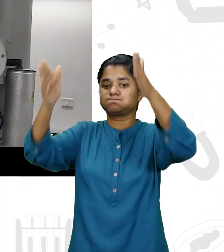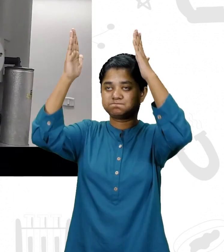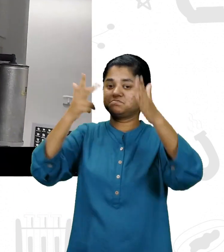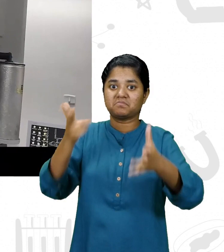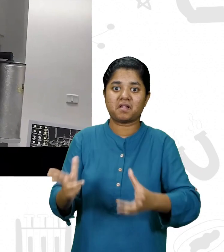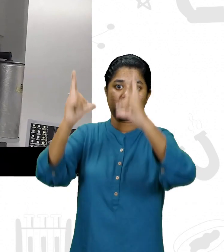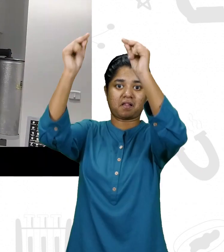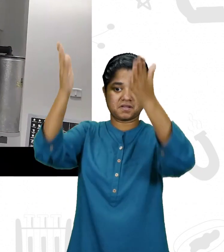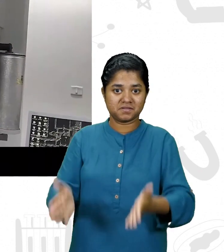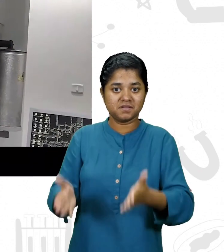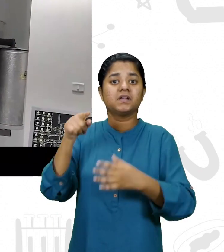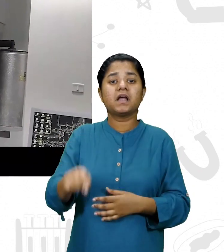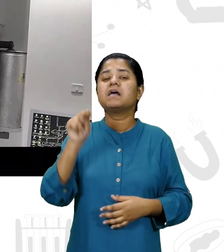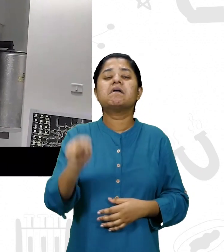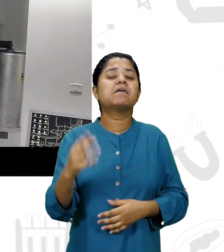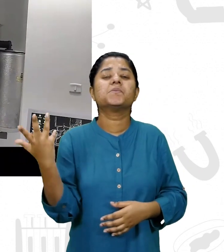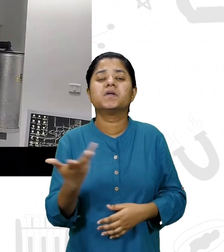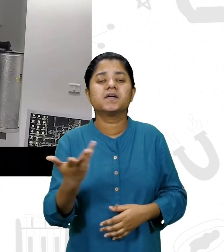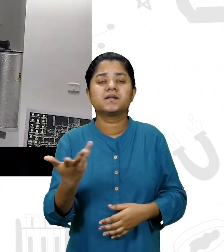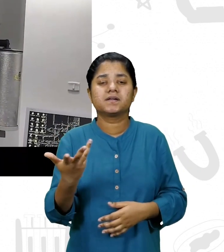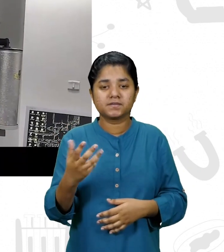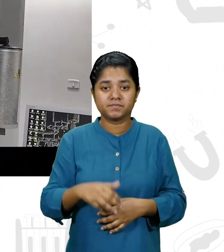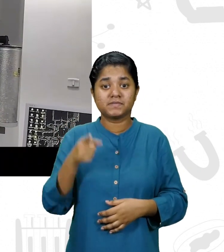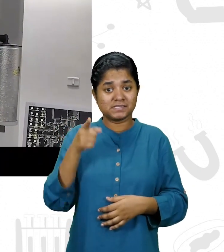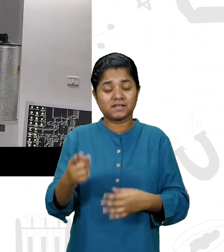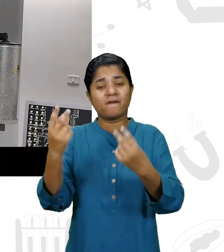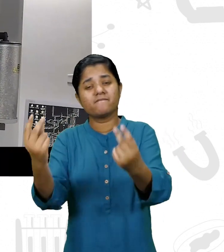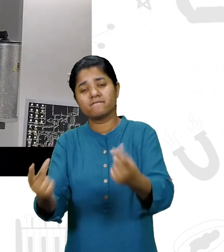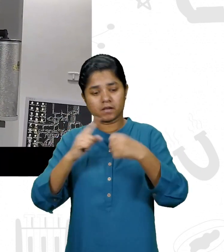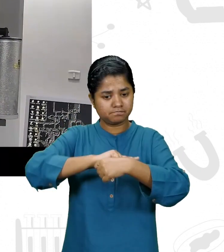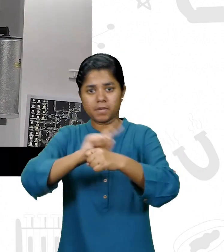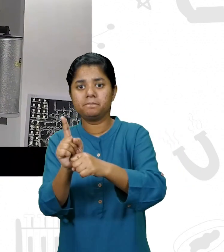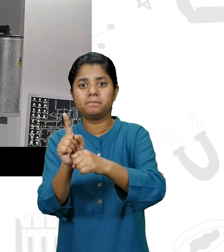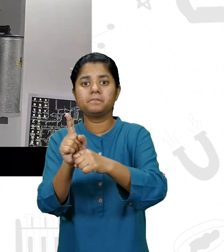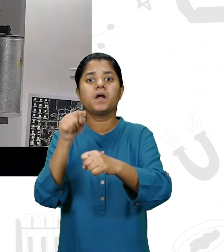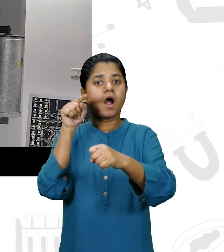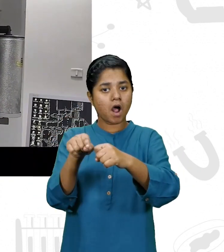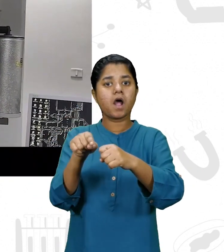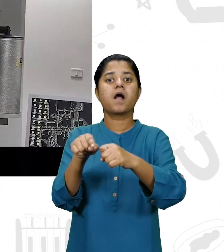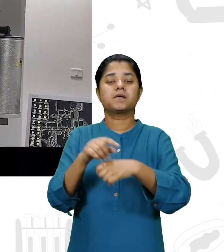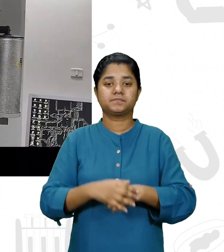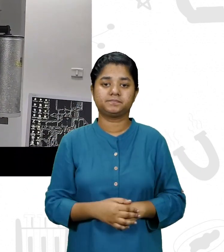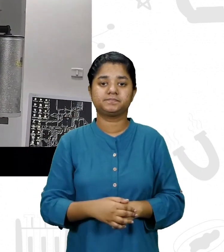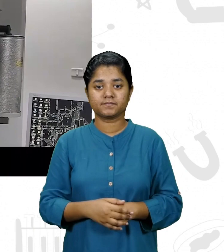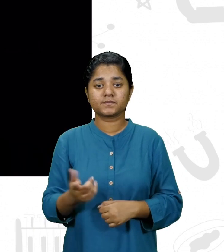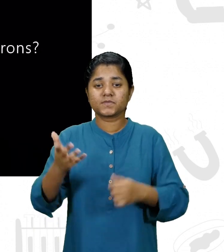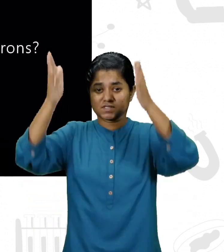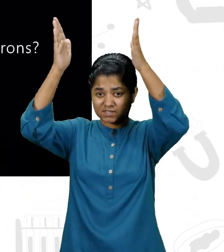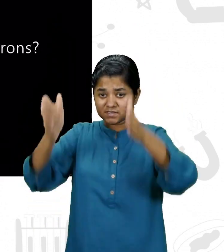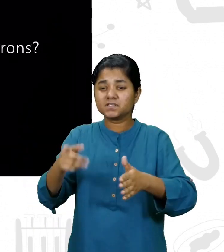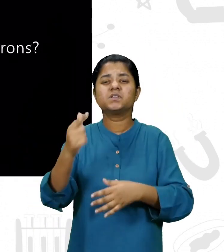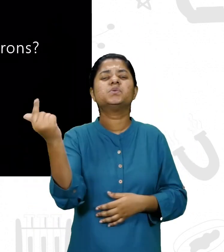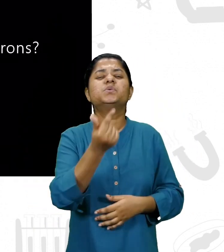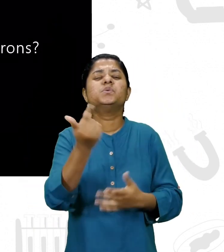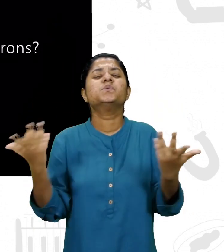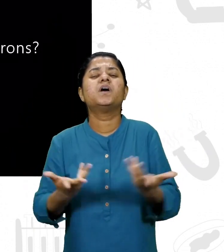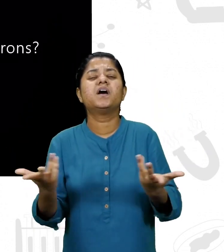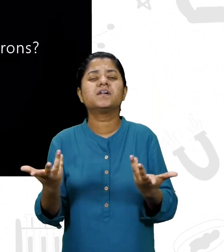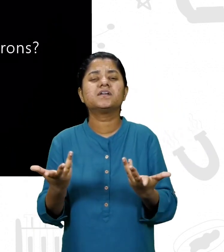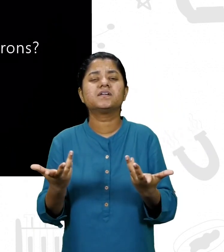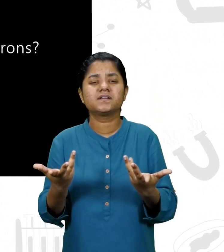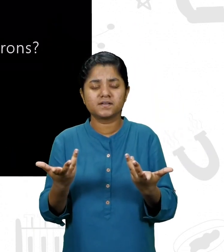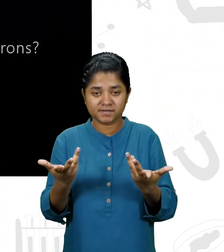long column because it needs a long time or a travel time to get accelerated.